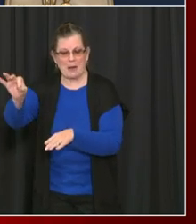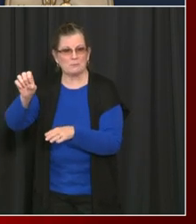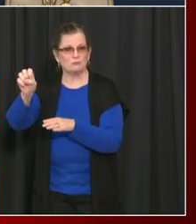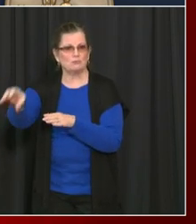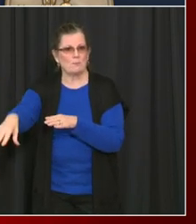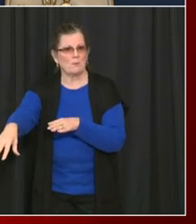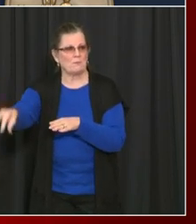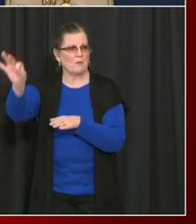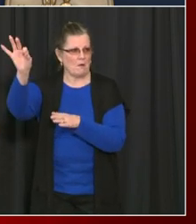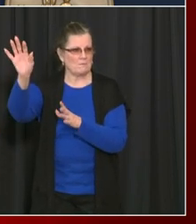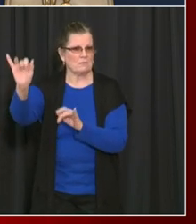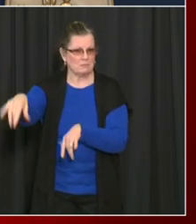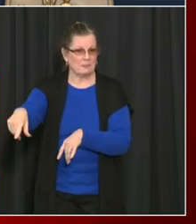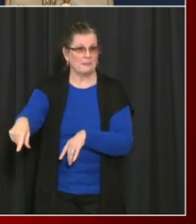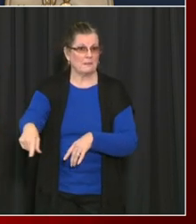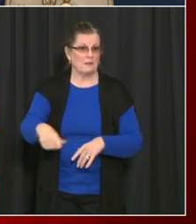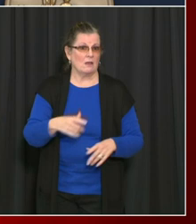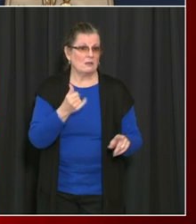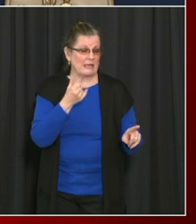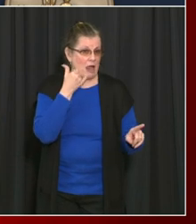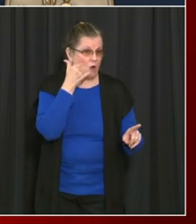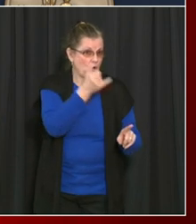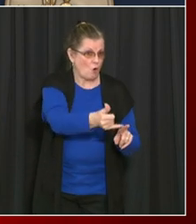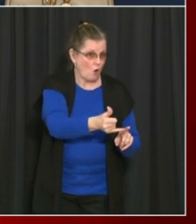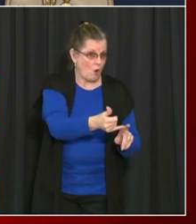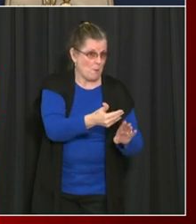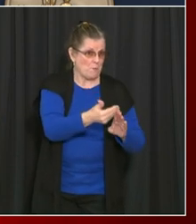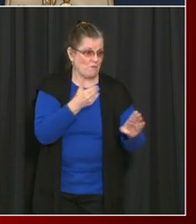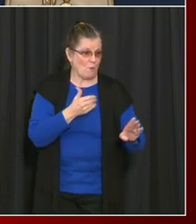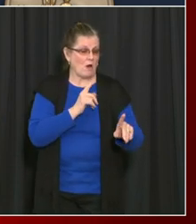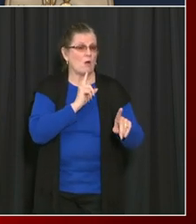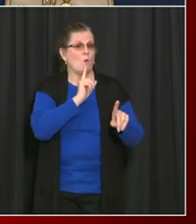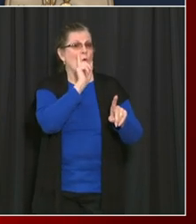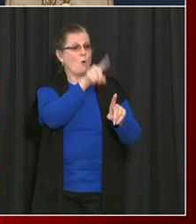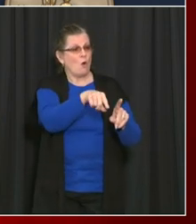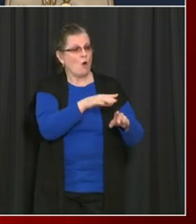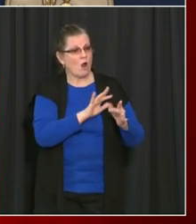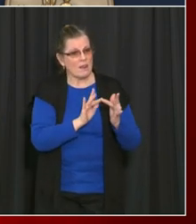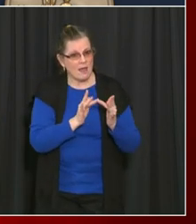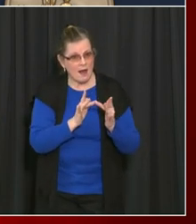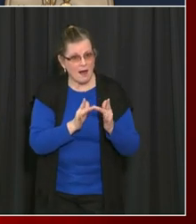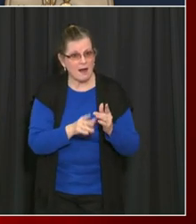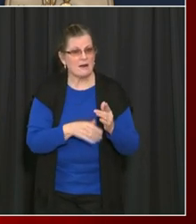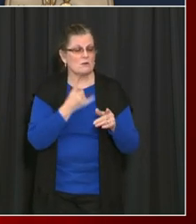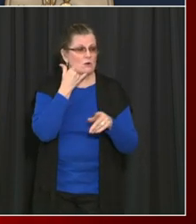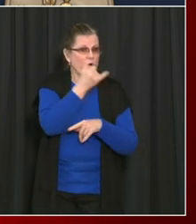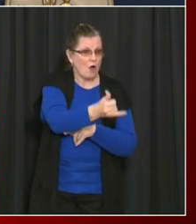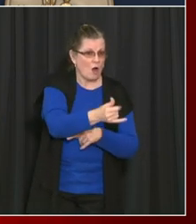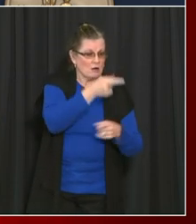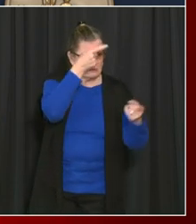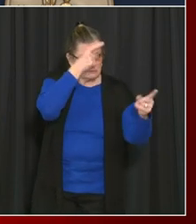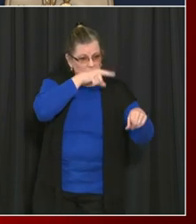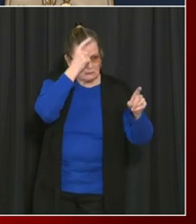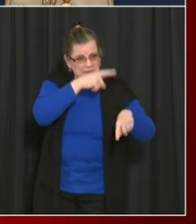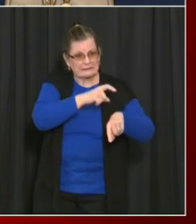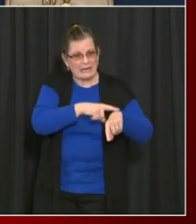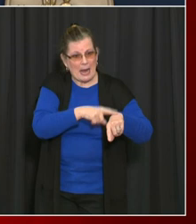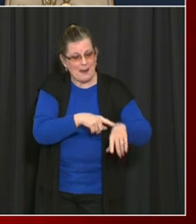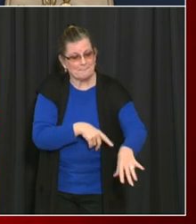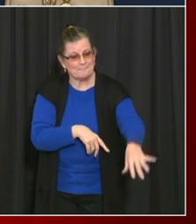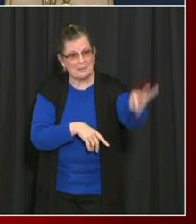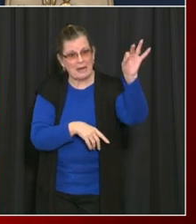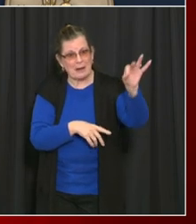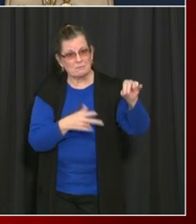can call these retailers and order online or over the phone and pick up their items